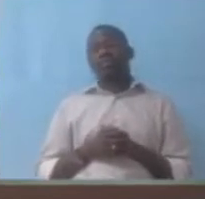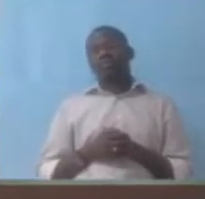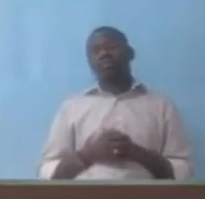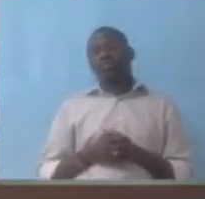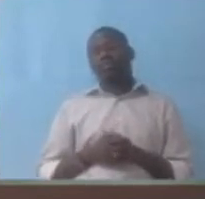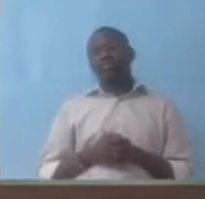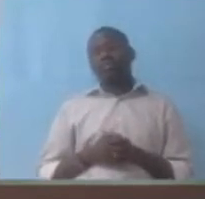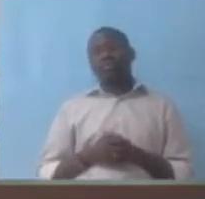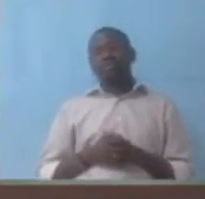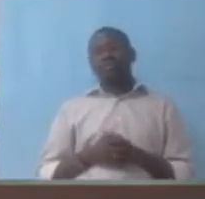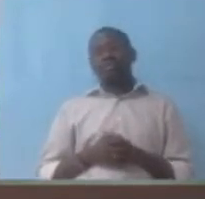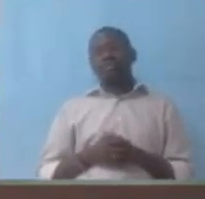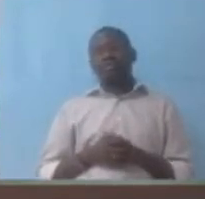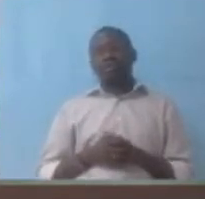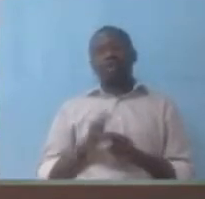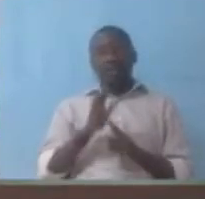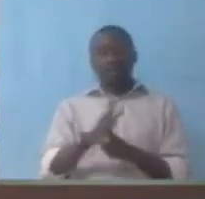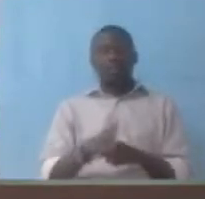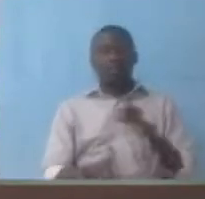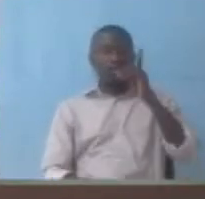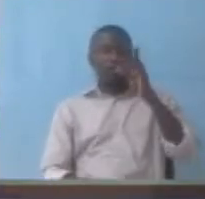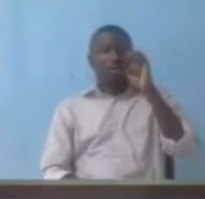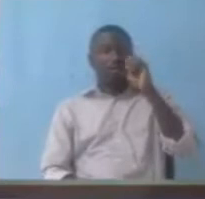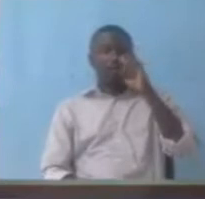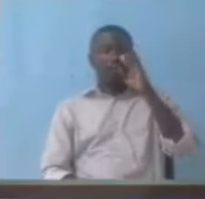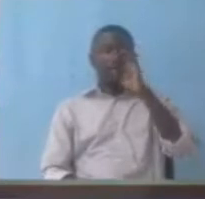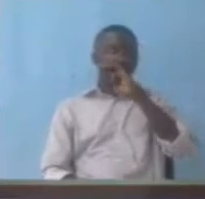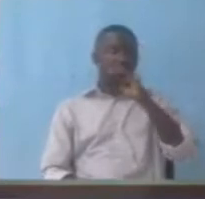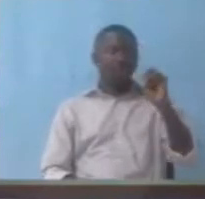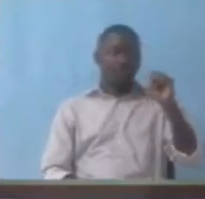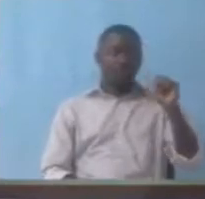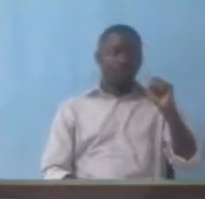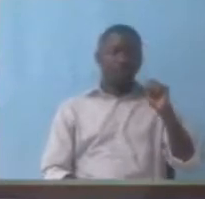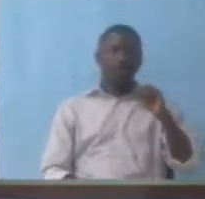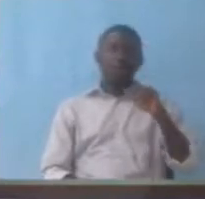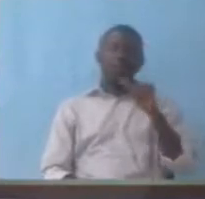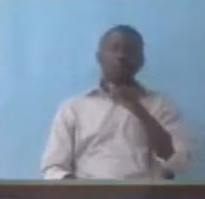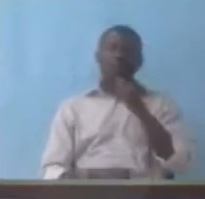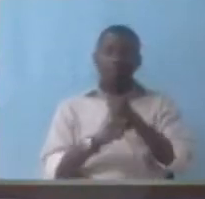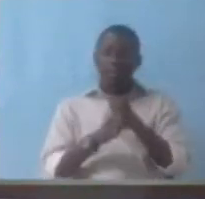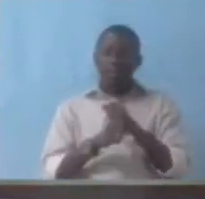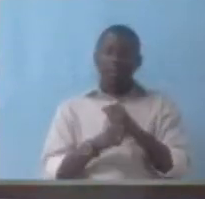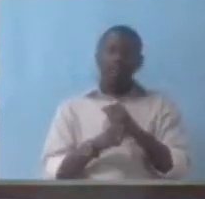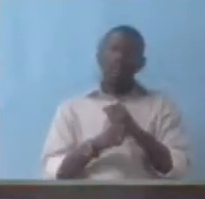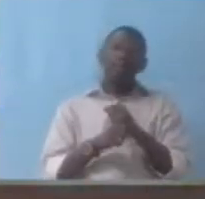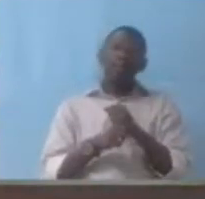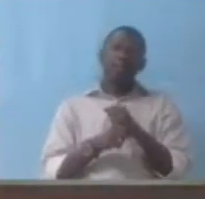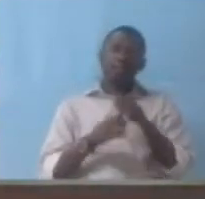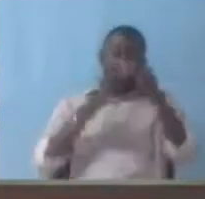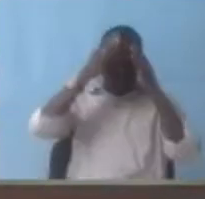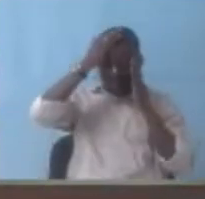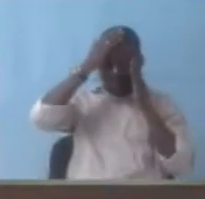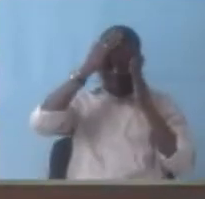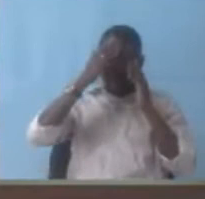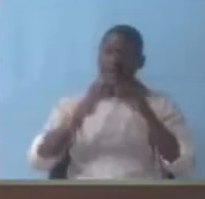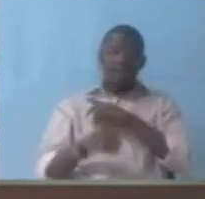lusotolede. A decree which is made by the military cannot legitimize what the military does. It's the decree is made by